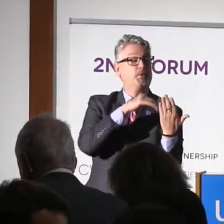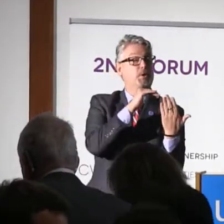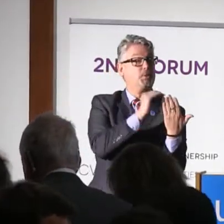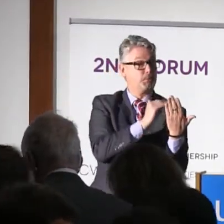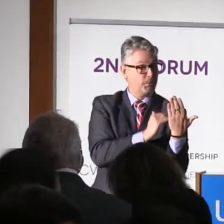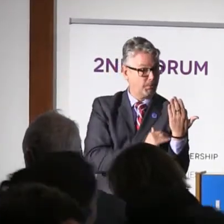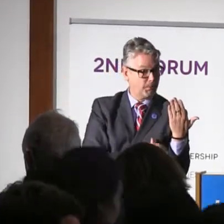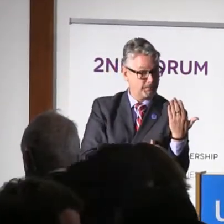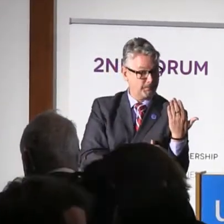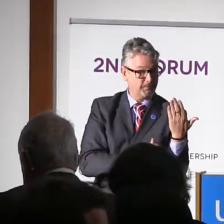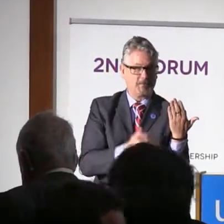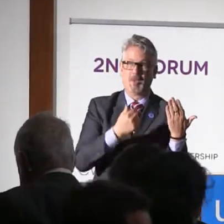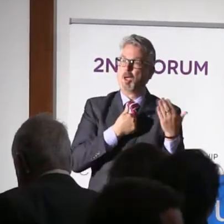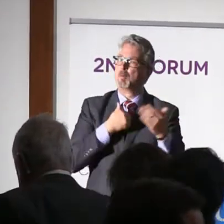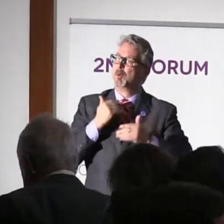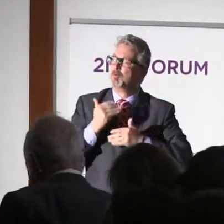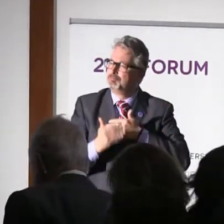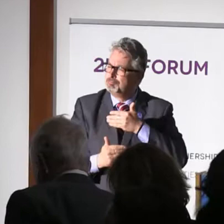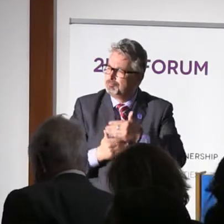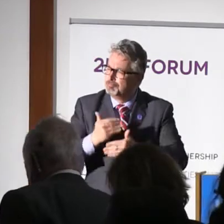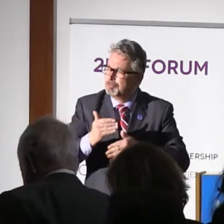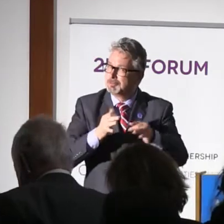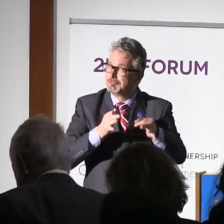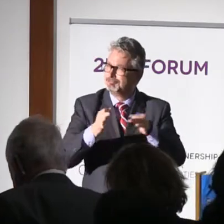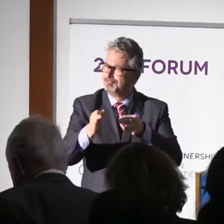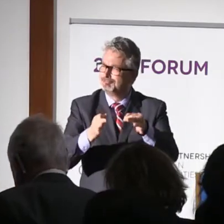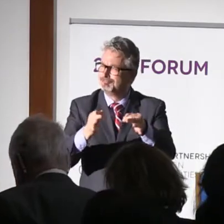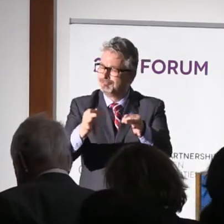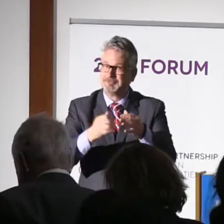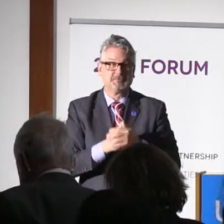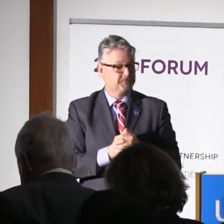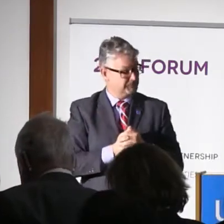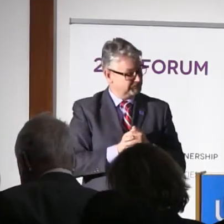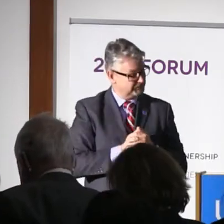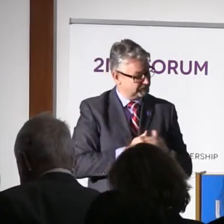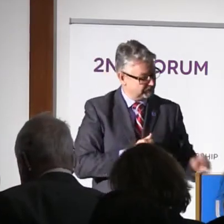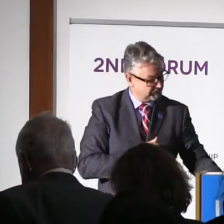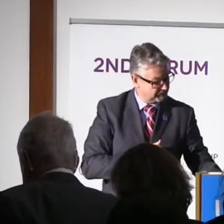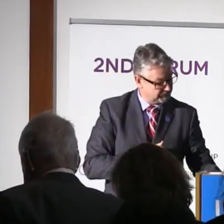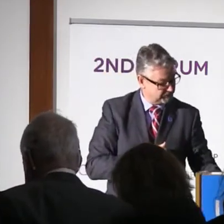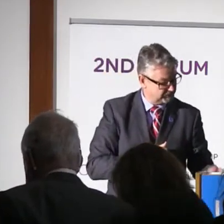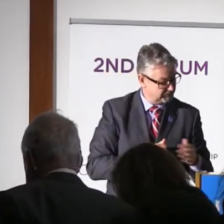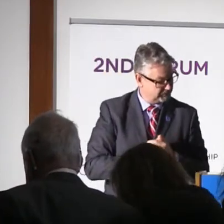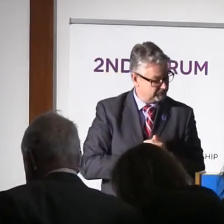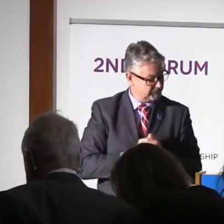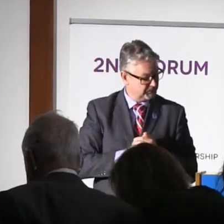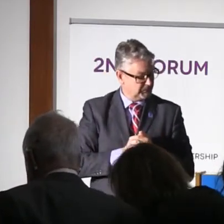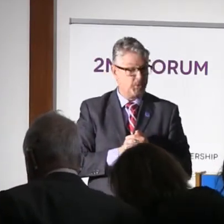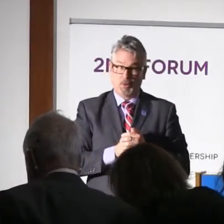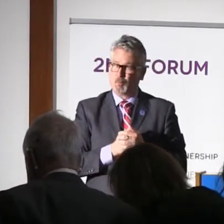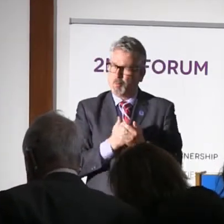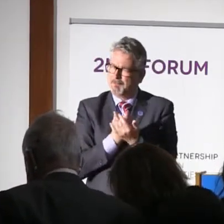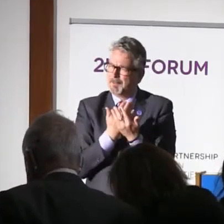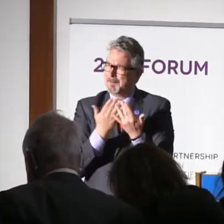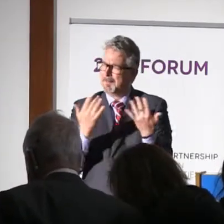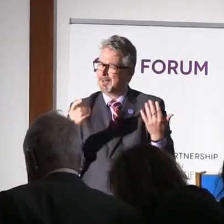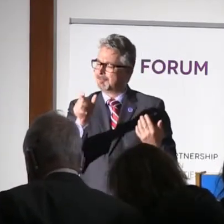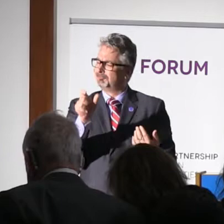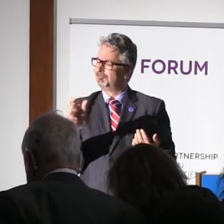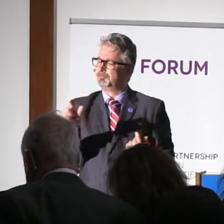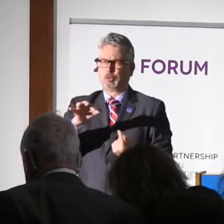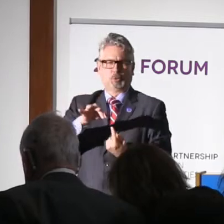this reception tonight. We have a short program for you. I'll explain exactly what's going to go on.